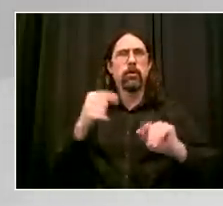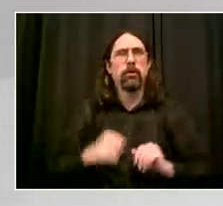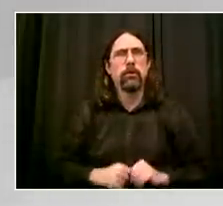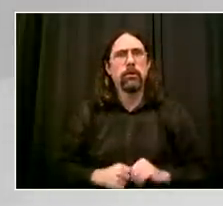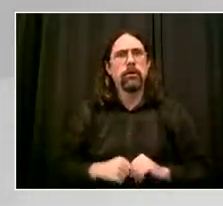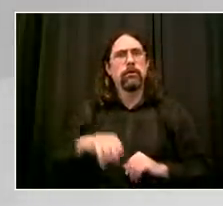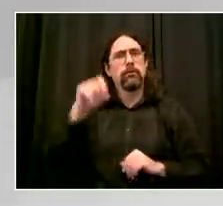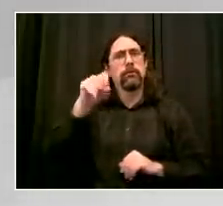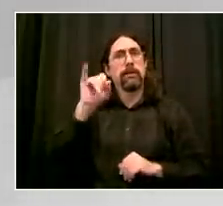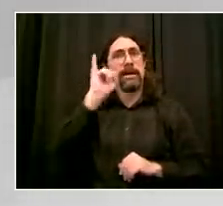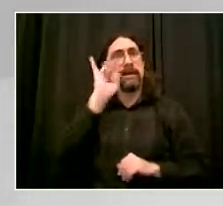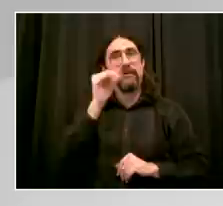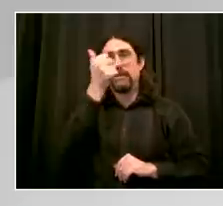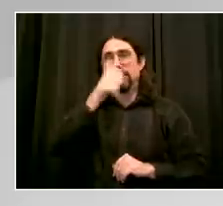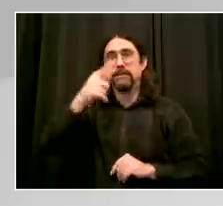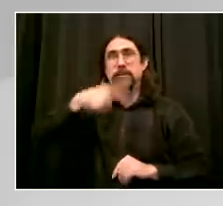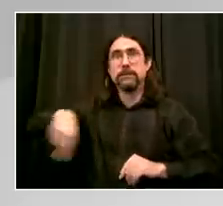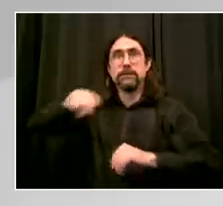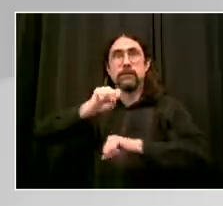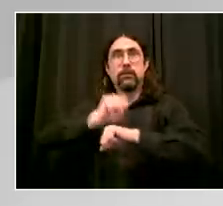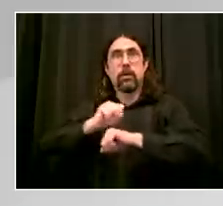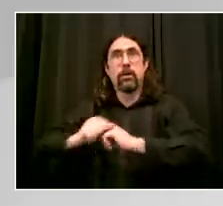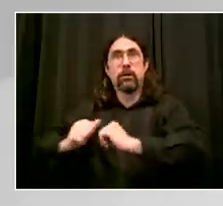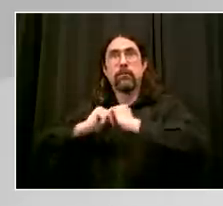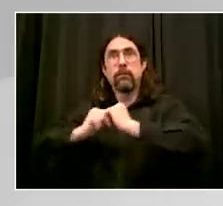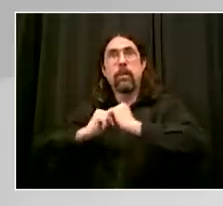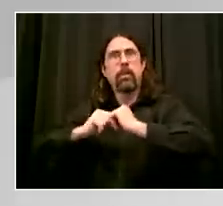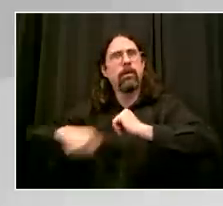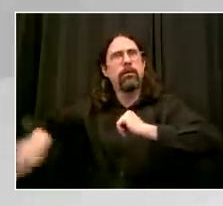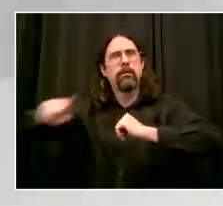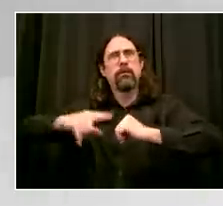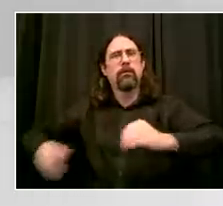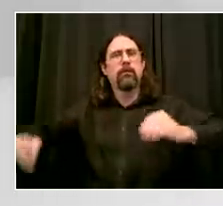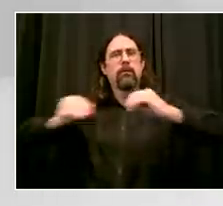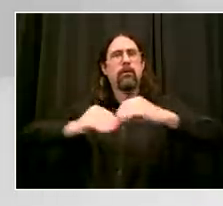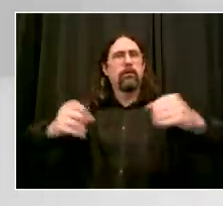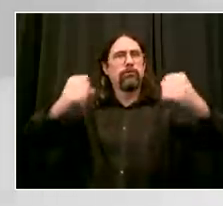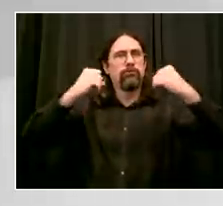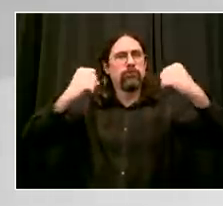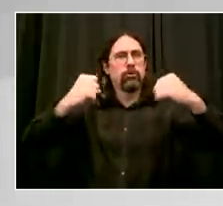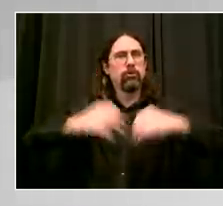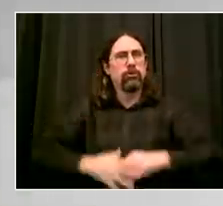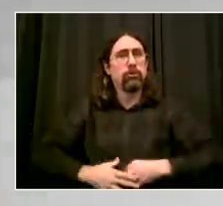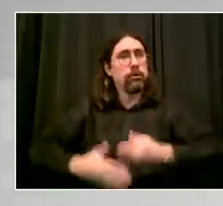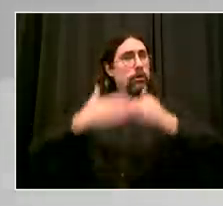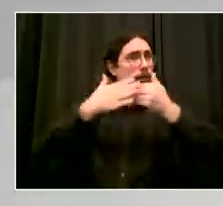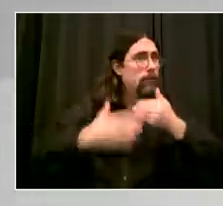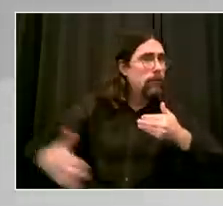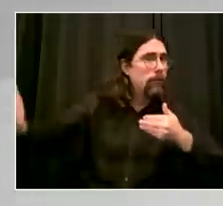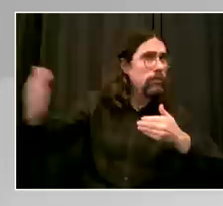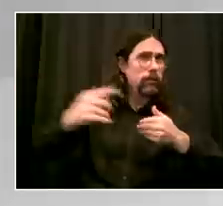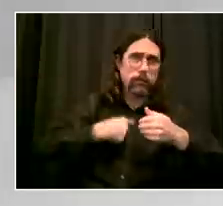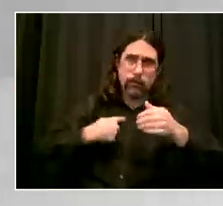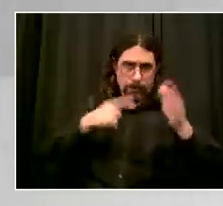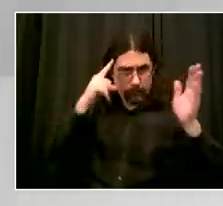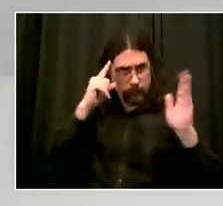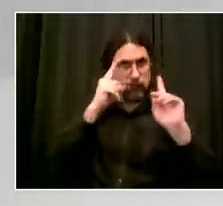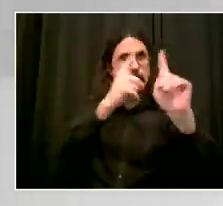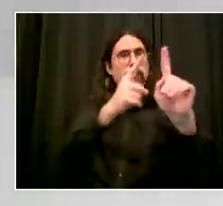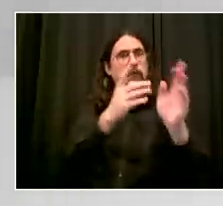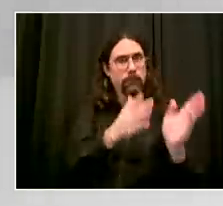going forward. We're also going to be working actively with the fire department to allow patients to